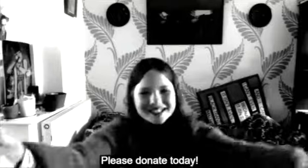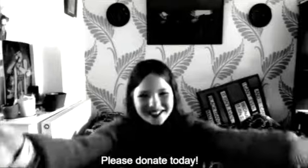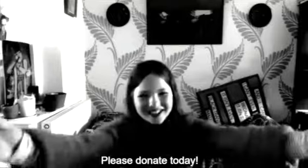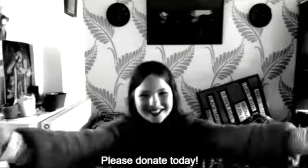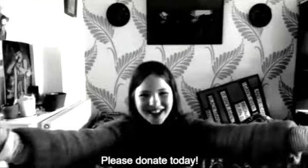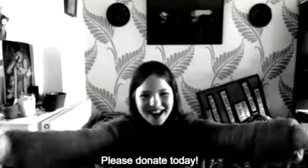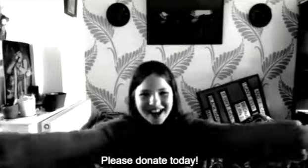Please donate today!